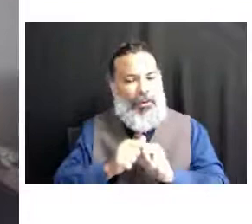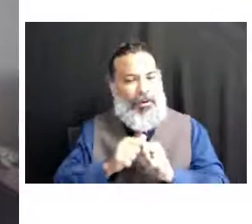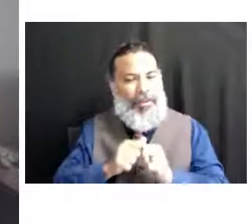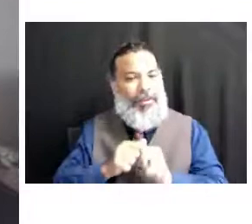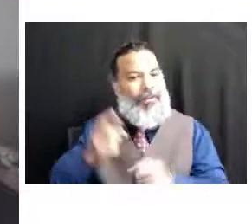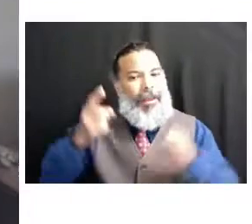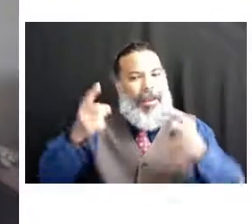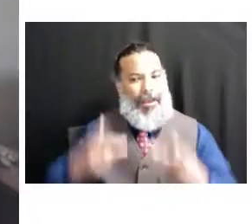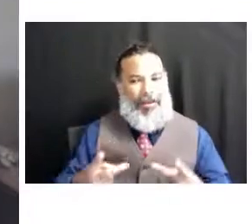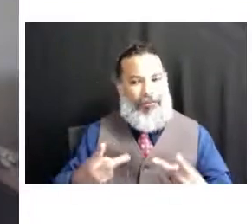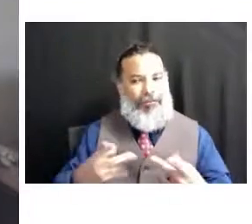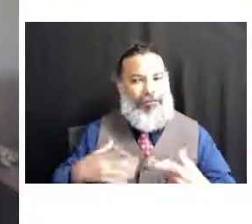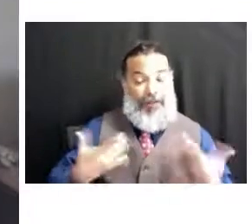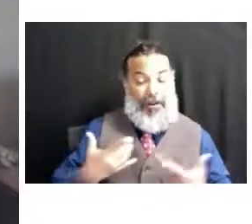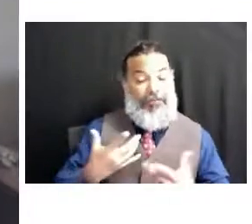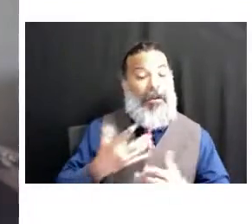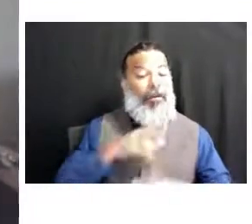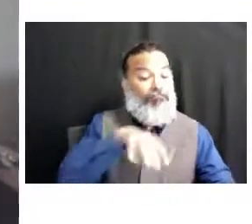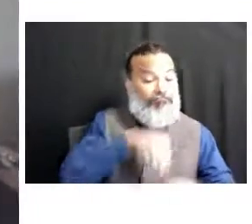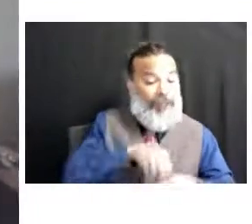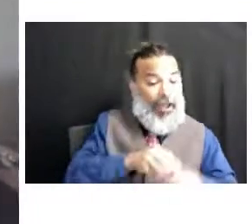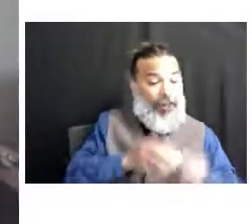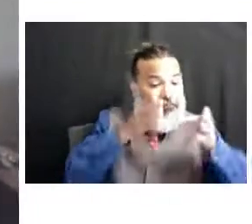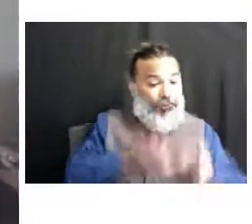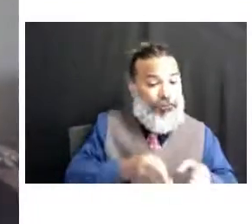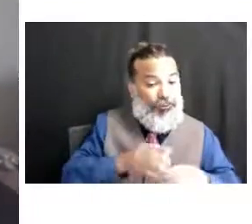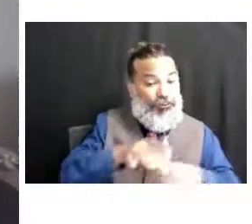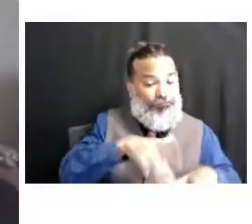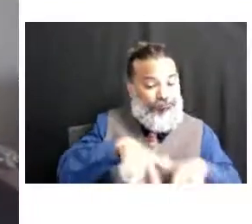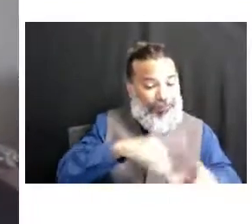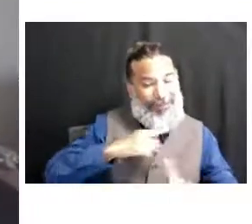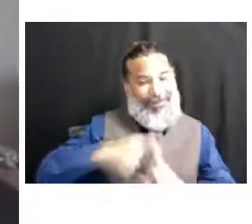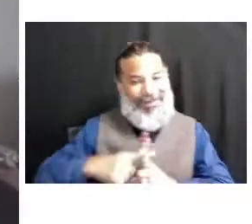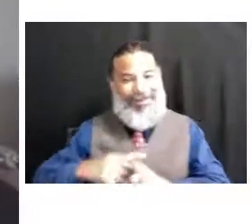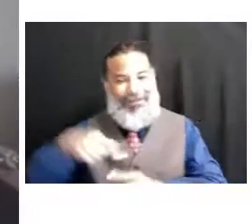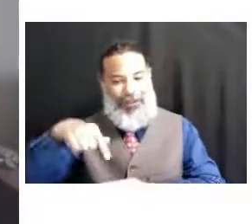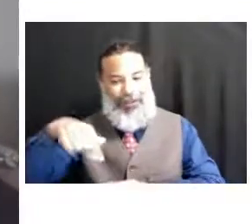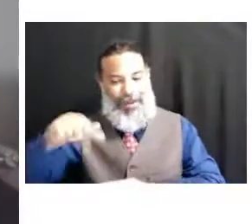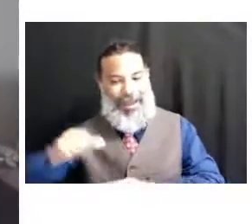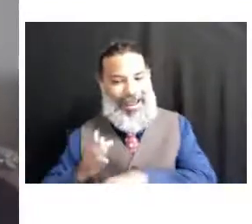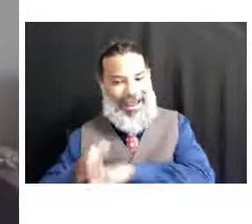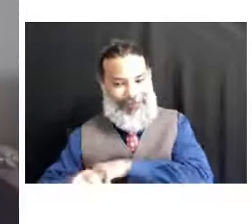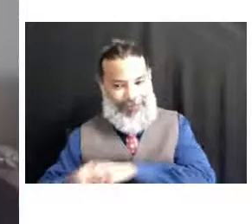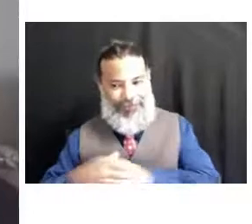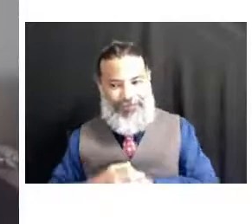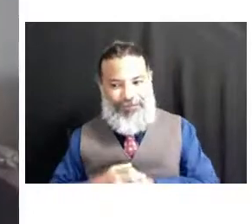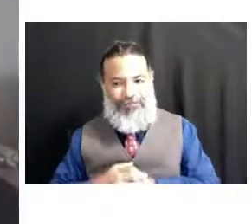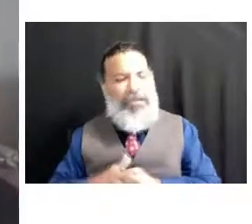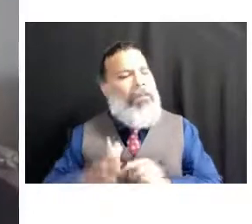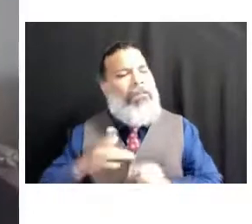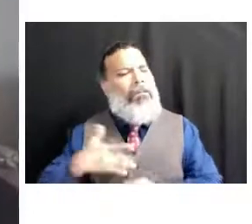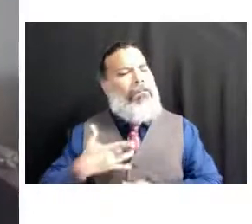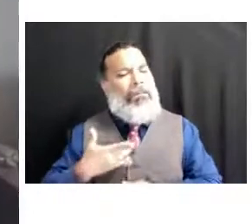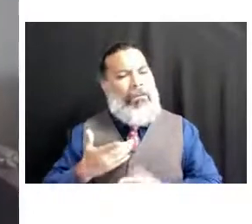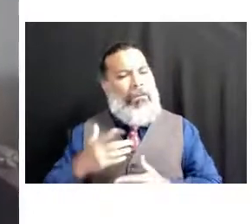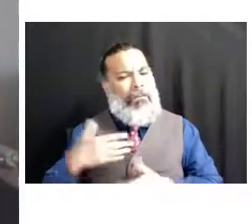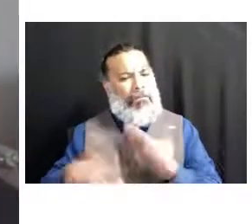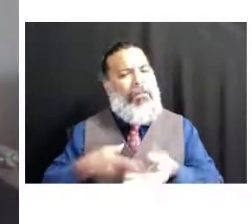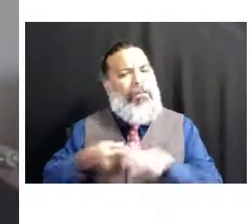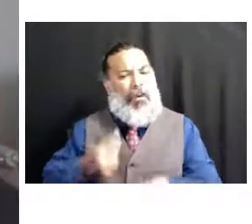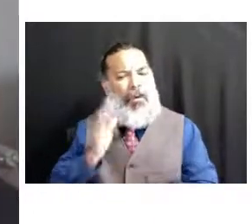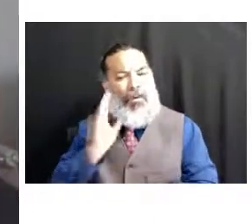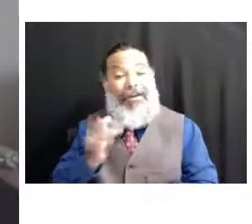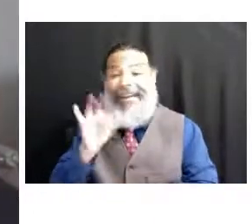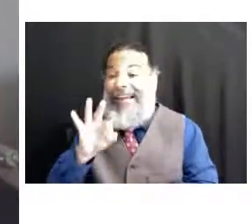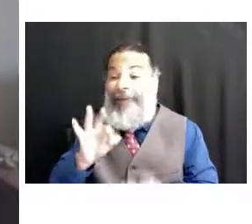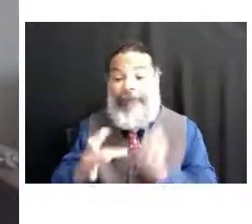events, combining both in-person recordings with a virtual Q&A. While we certainly don't expect any complications, in the event of any